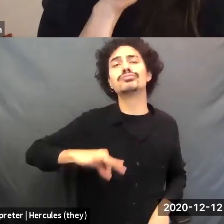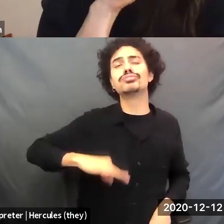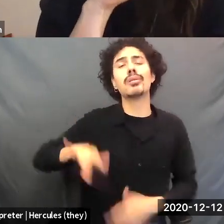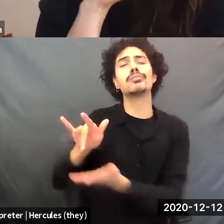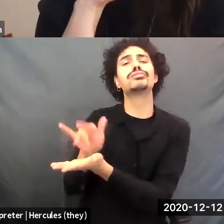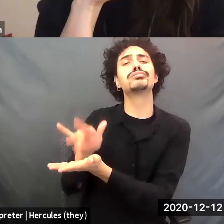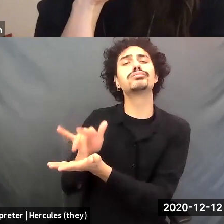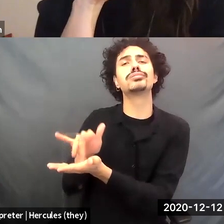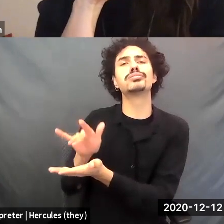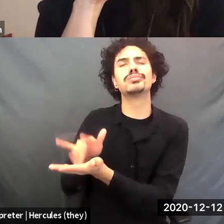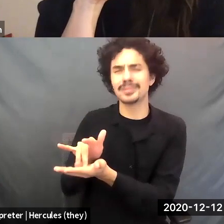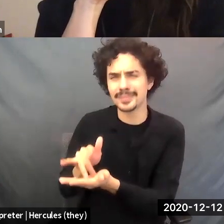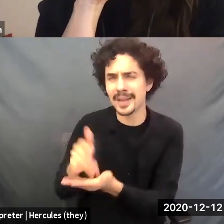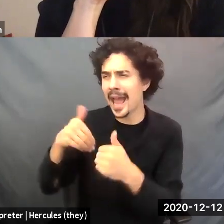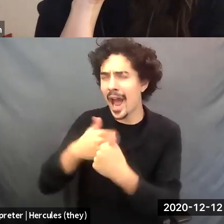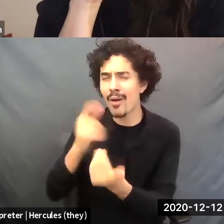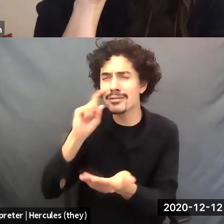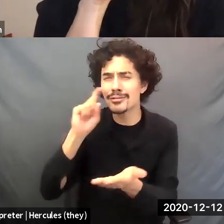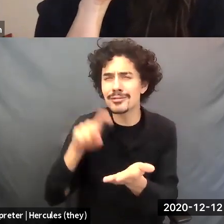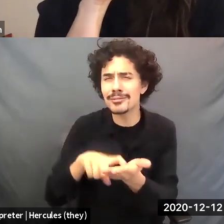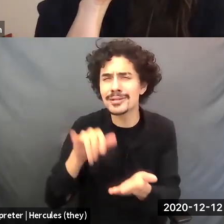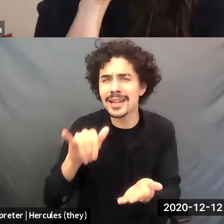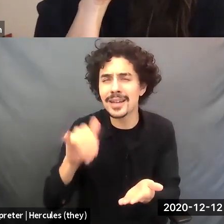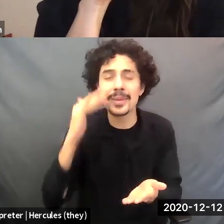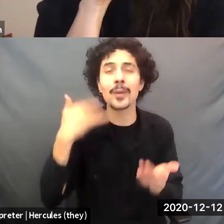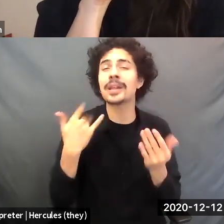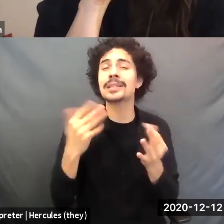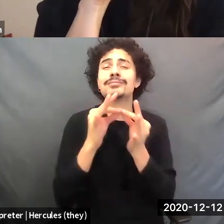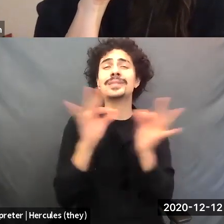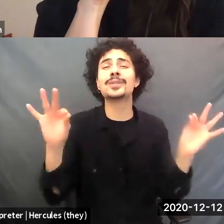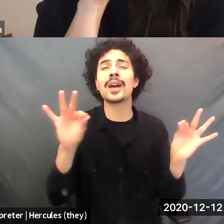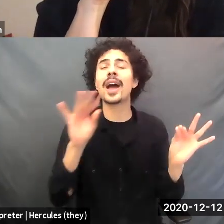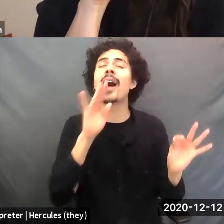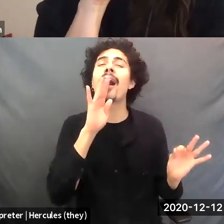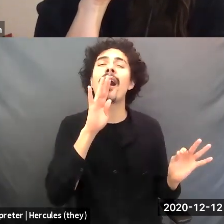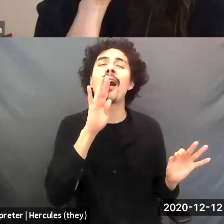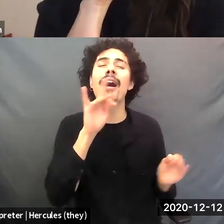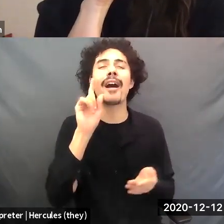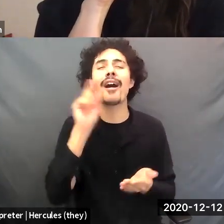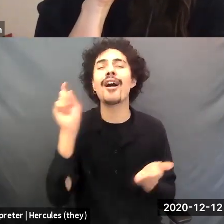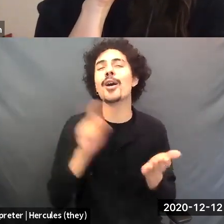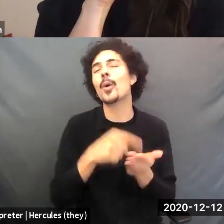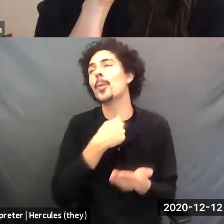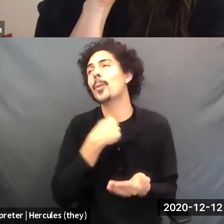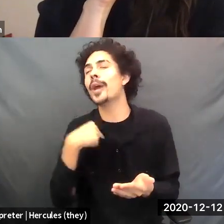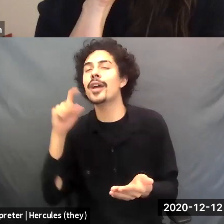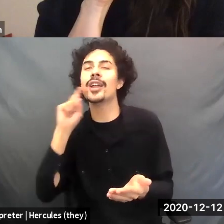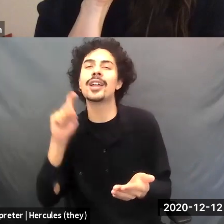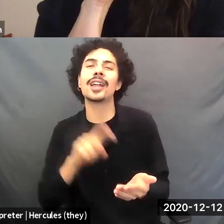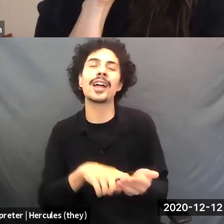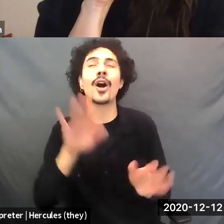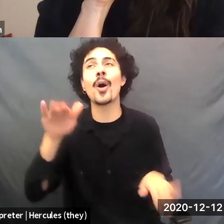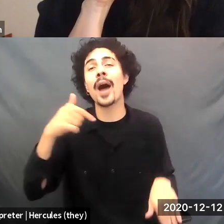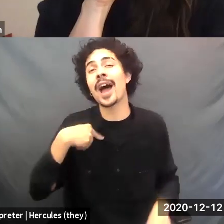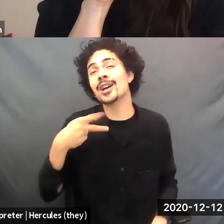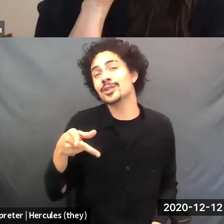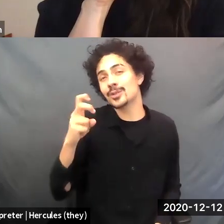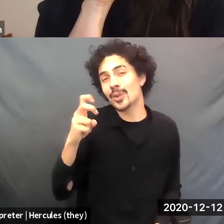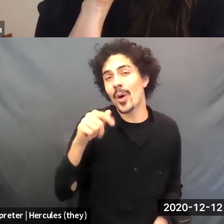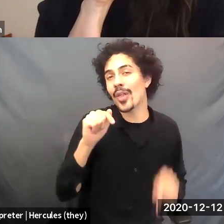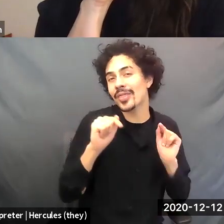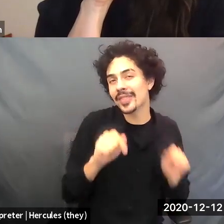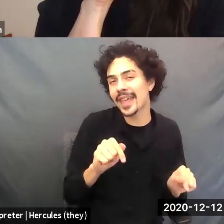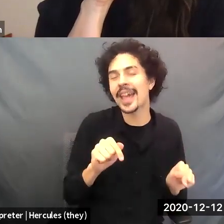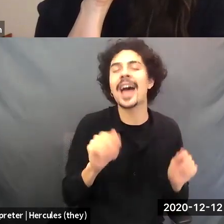beyond kind of the linguistic gesture of a land acknowledgement, beyond just saying, you know, I stole this, now let's move on to the